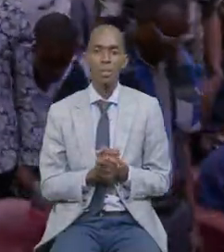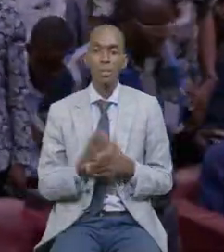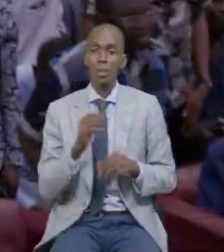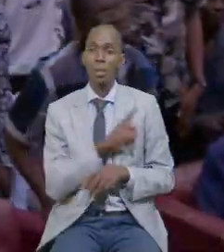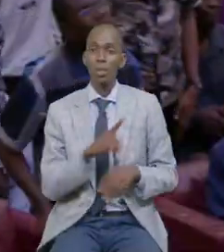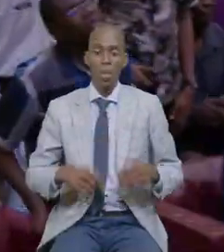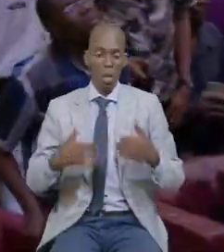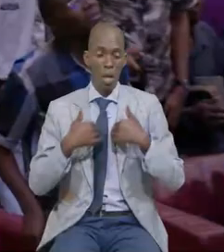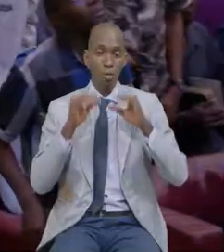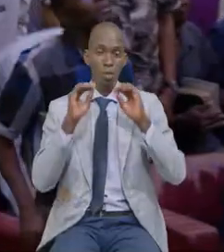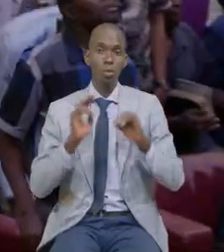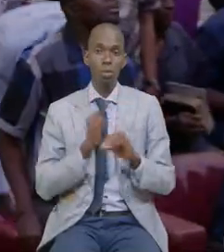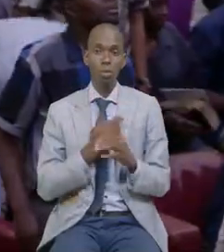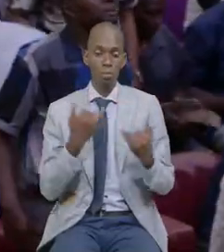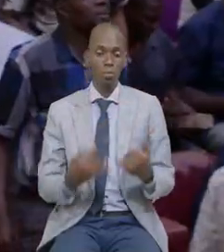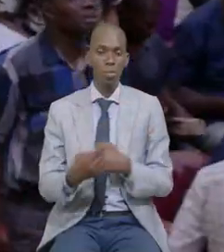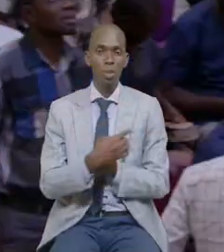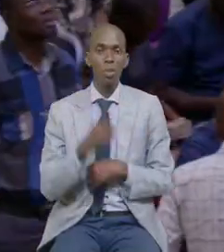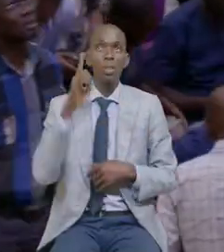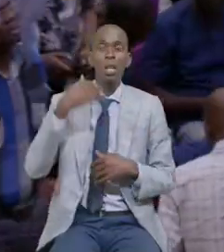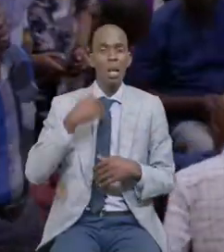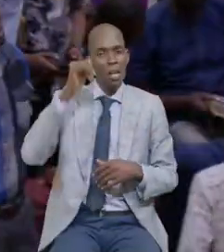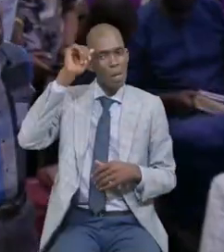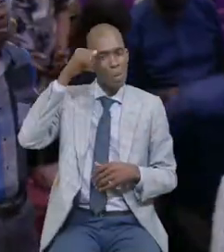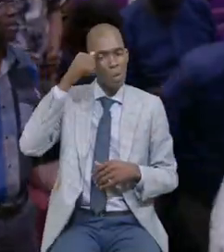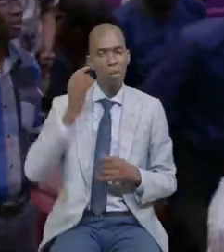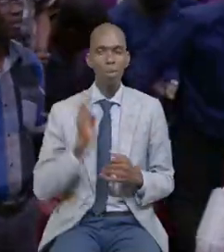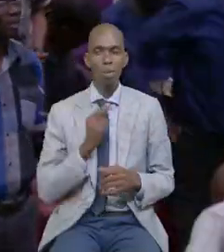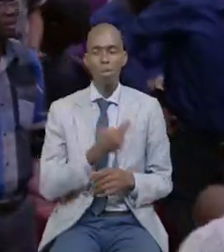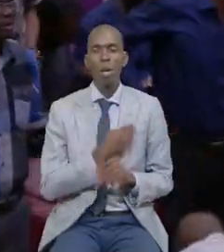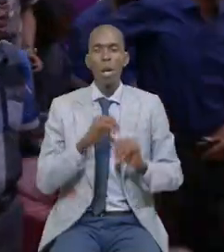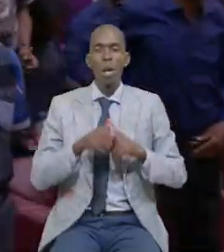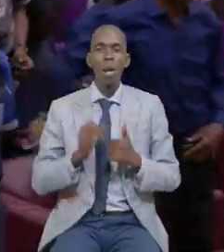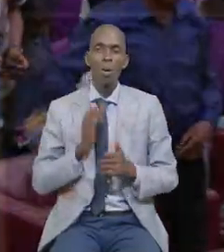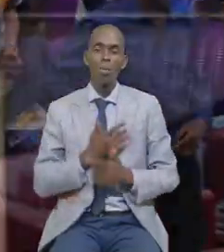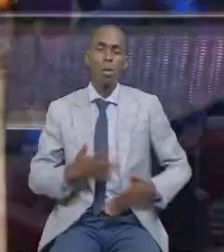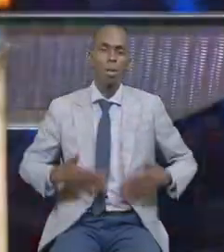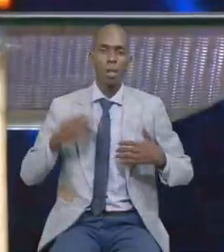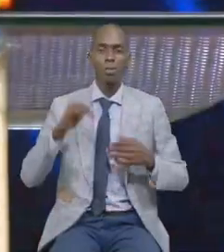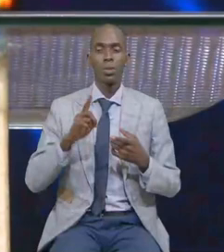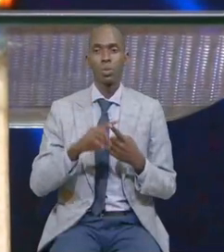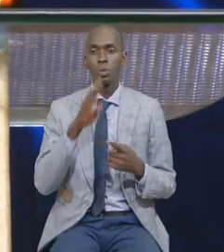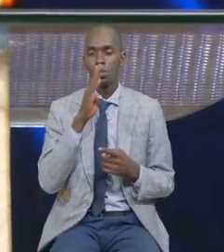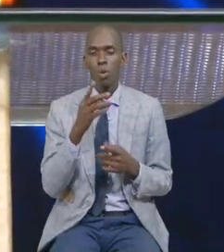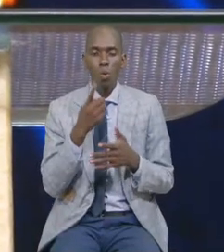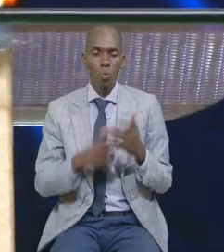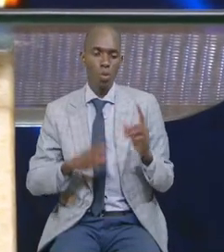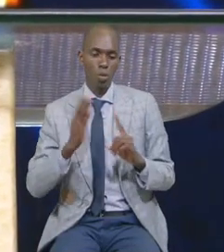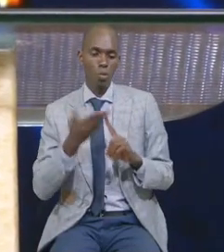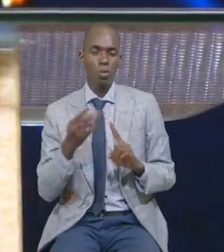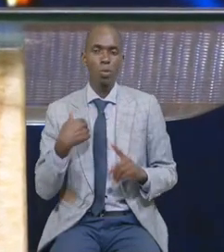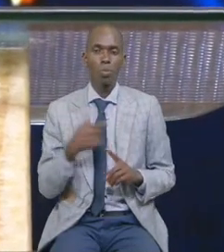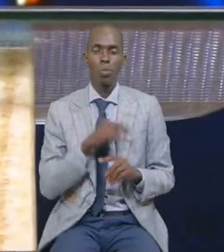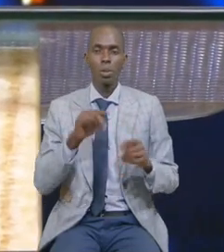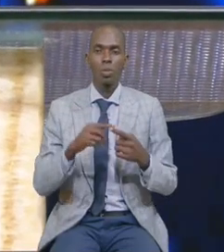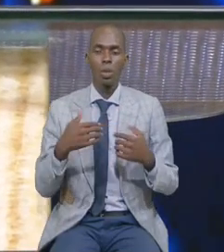us today and has reminded us how our lives ought to be, what conviction we ought to have, what